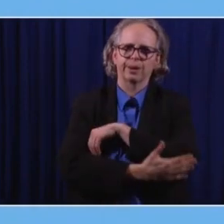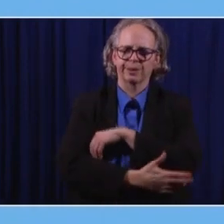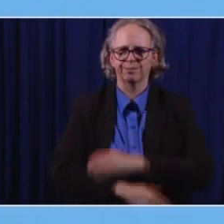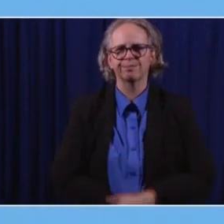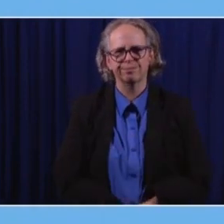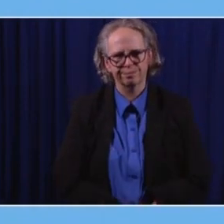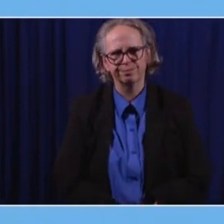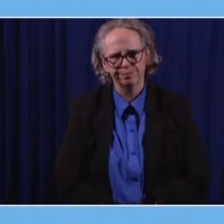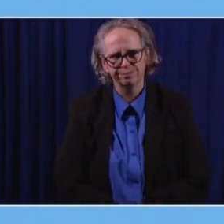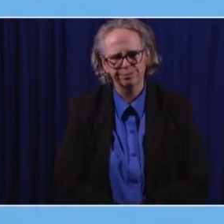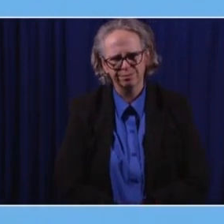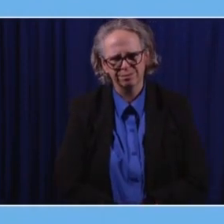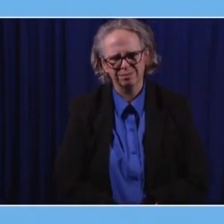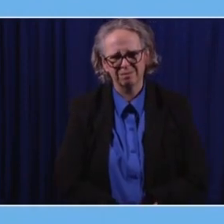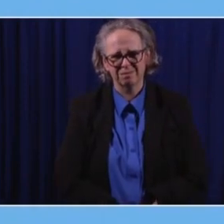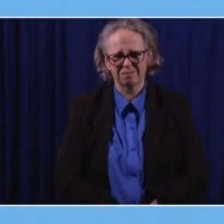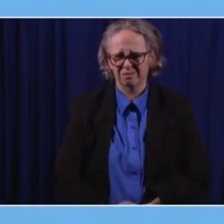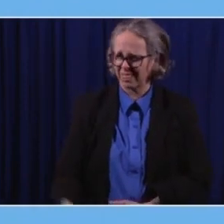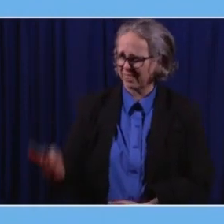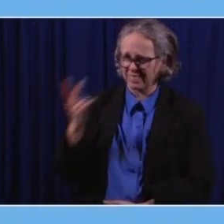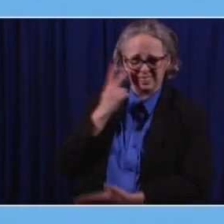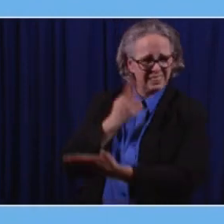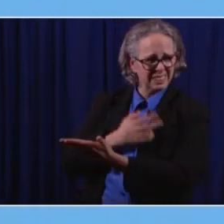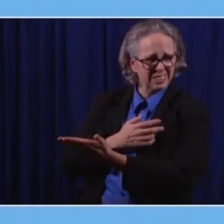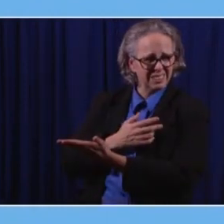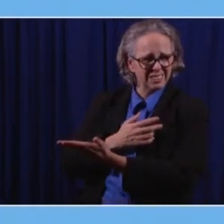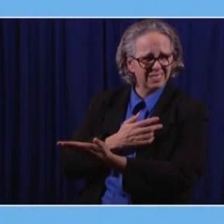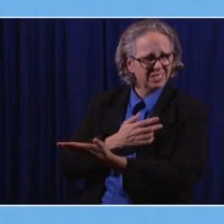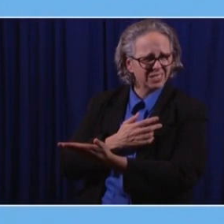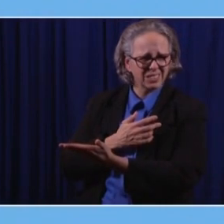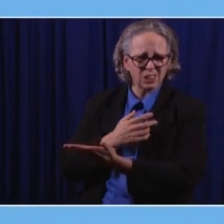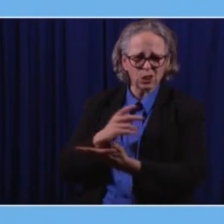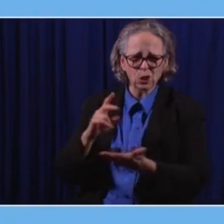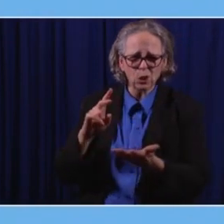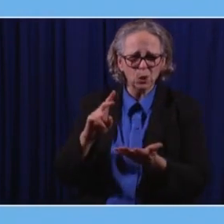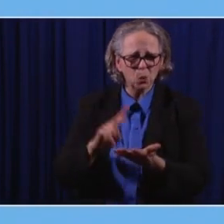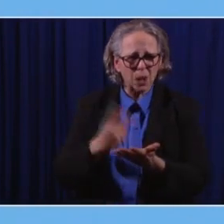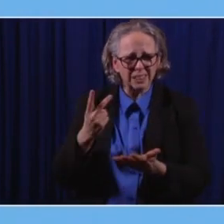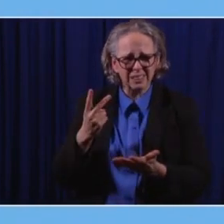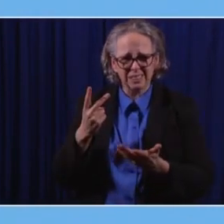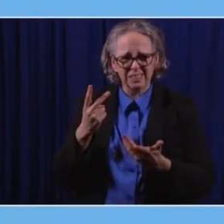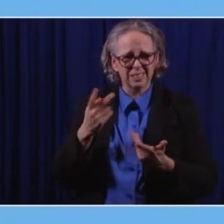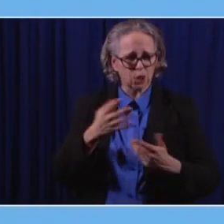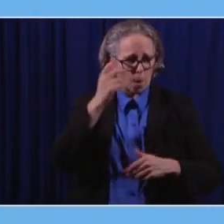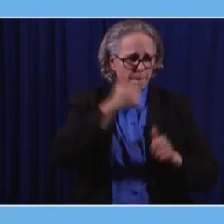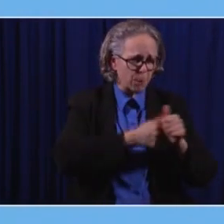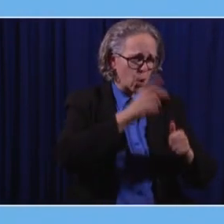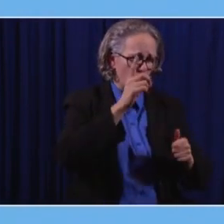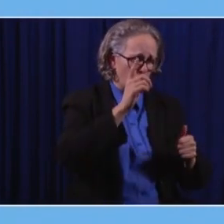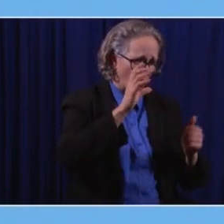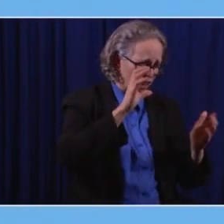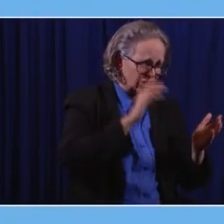2.5 times to almost 3 times the number of cases for the last 2 weeks